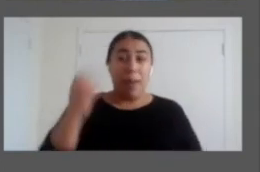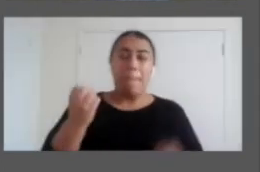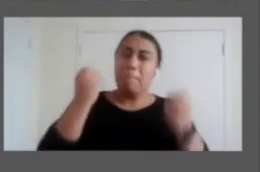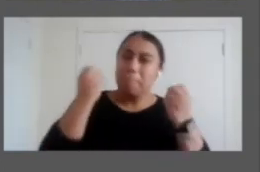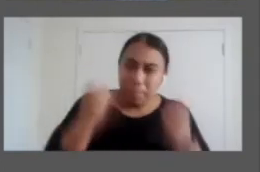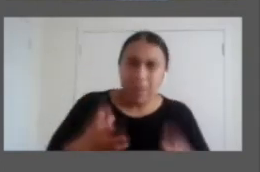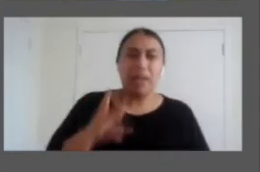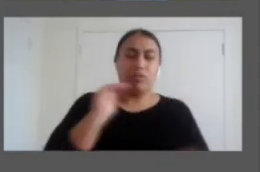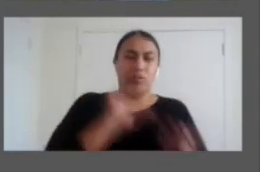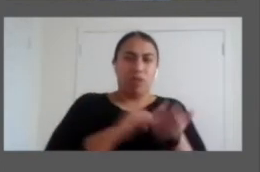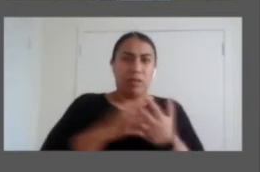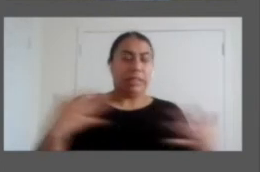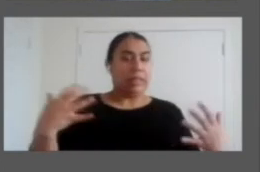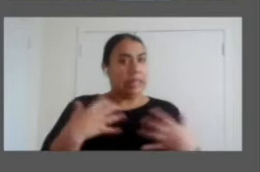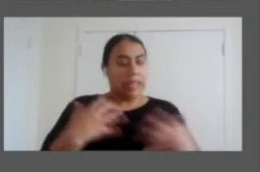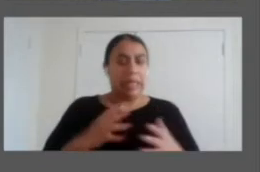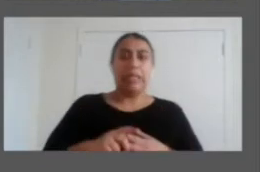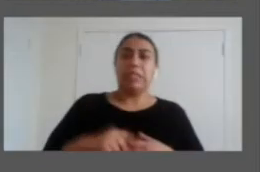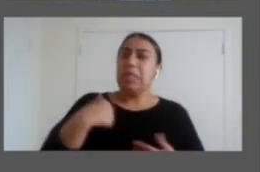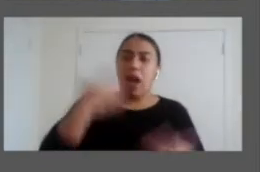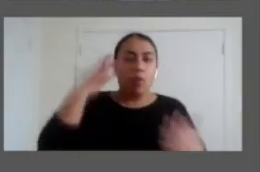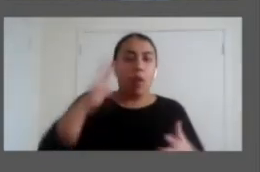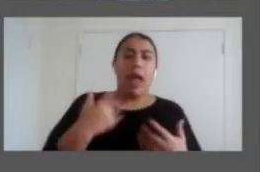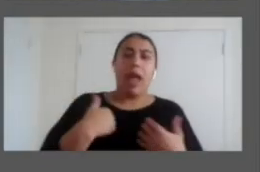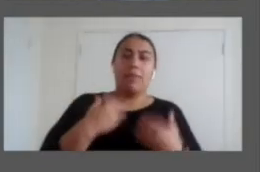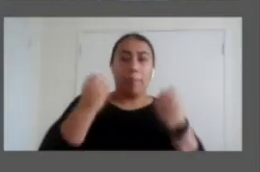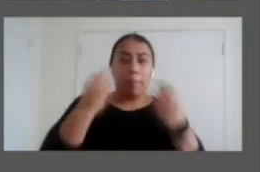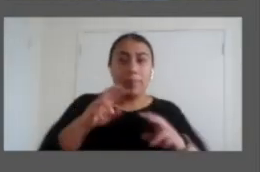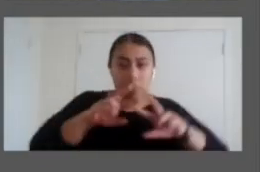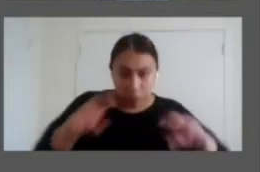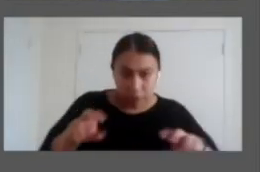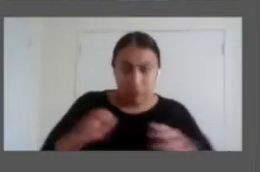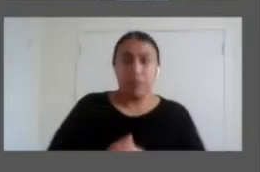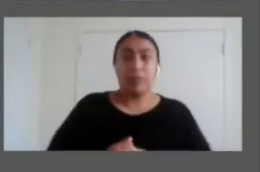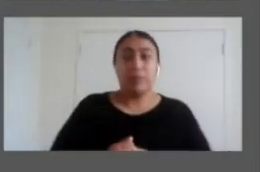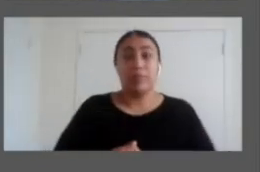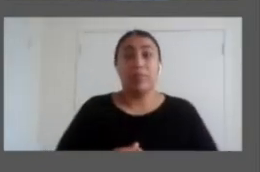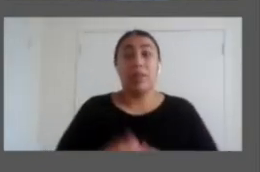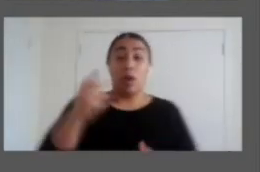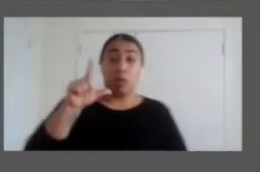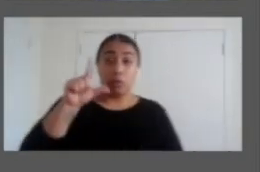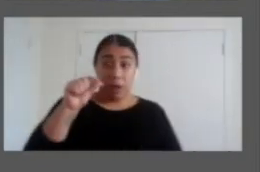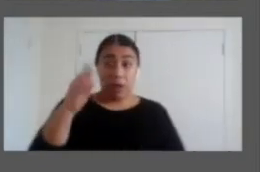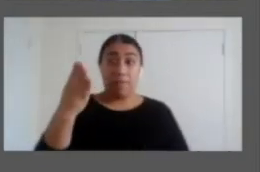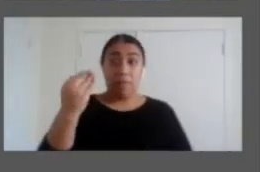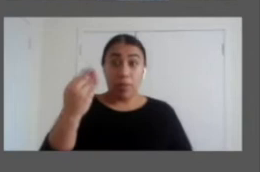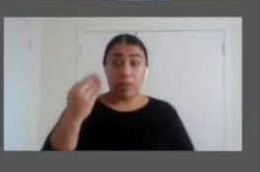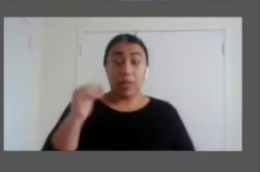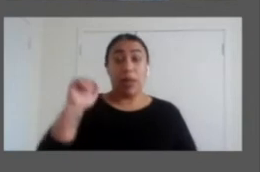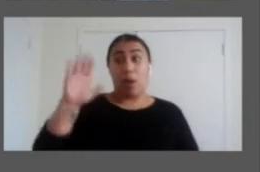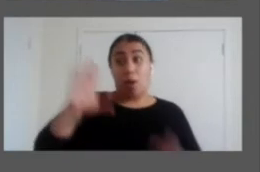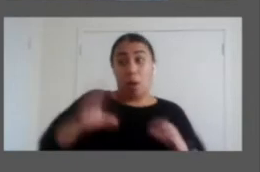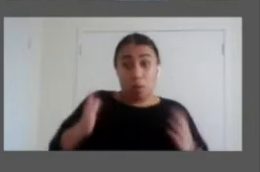up Apollo's first prescribing medical cannabis clinic in 2014. With the goal of helping people and providing real research